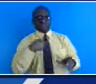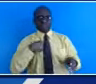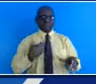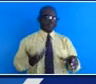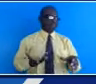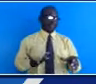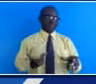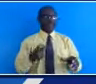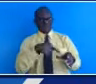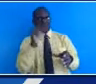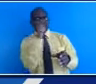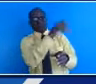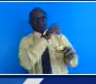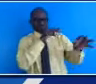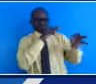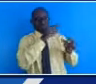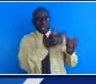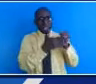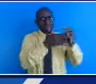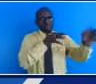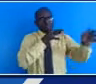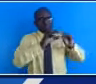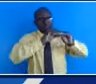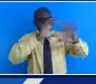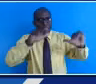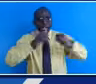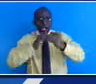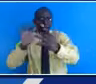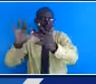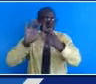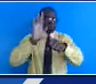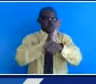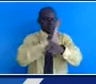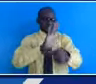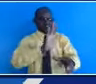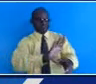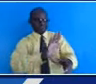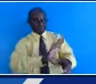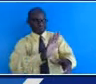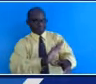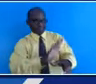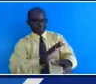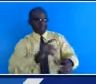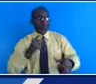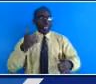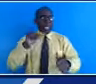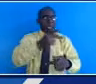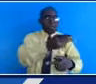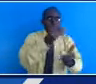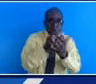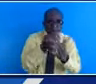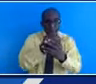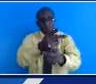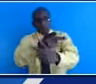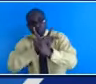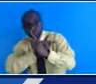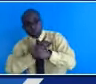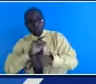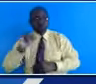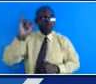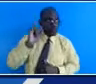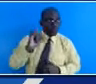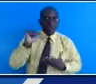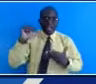to business people, help them apply for some of the federal small business loans that were out there. So Bridget's done a very good job on the ground. Anybody